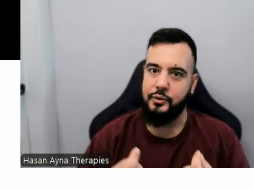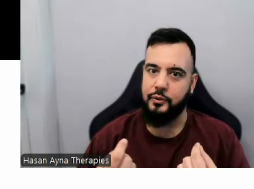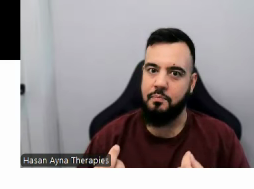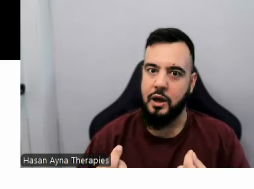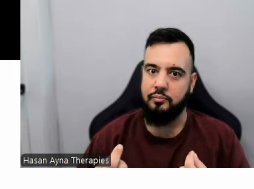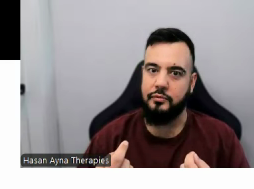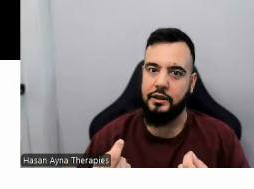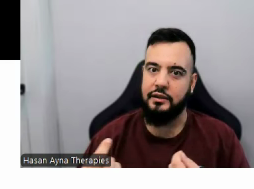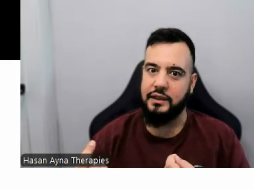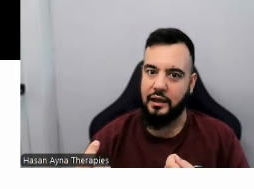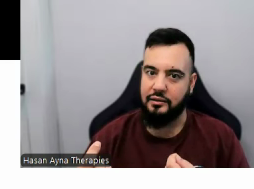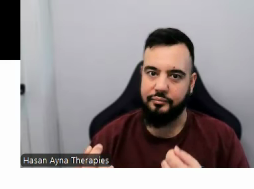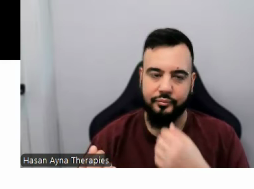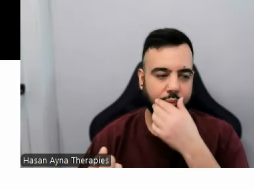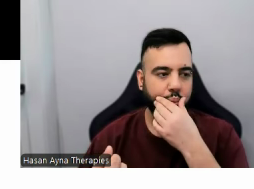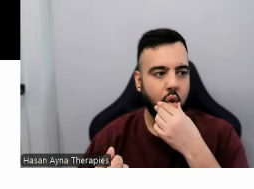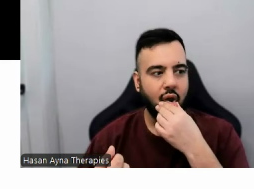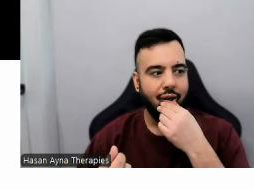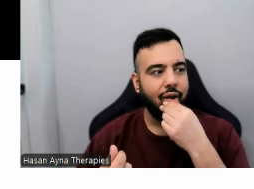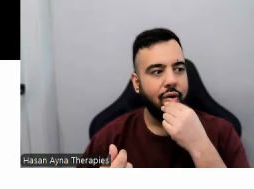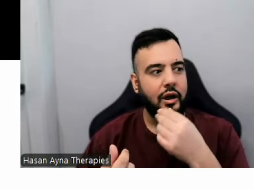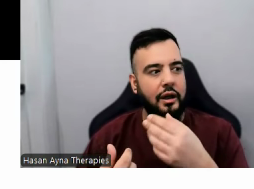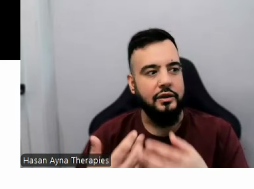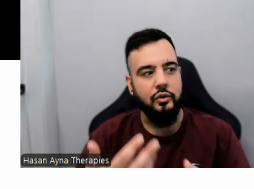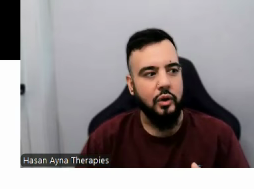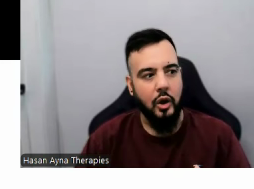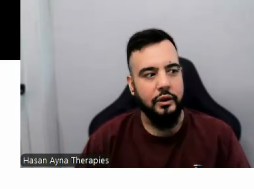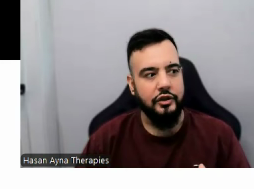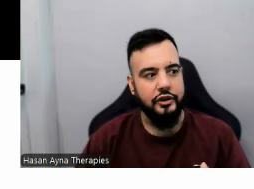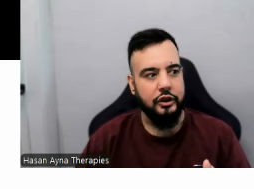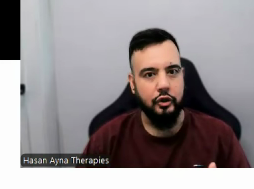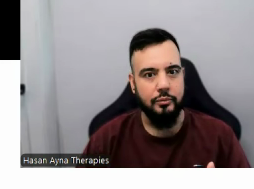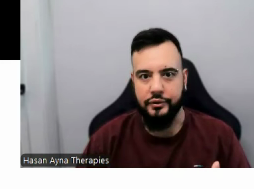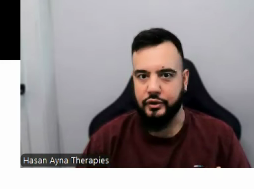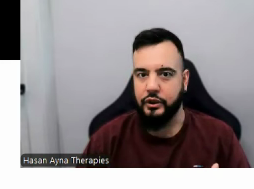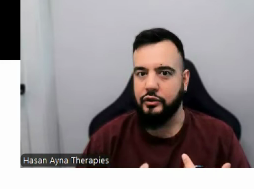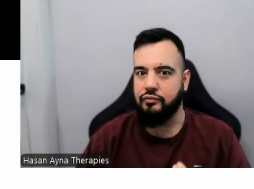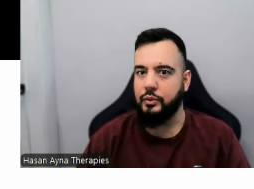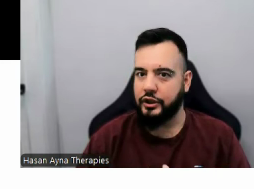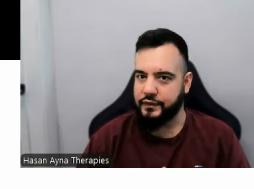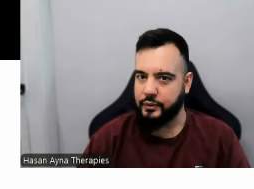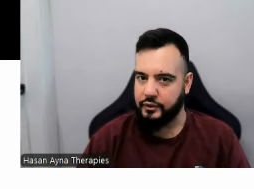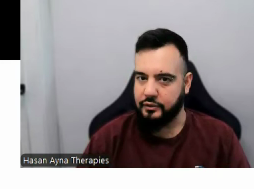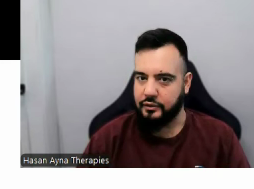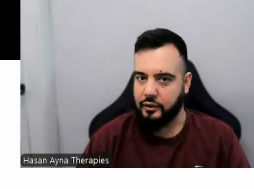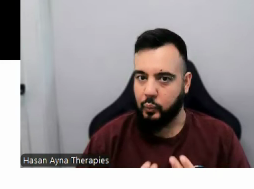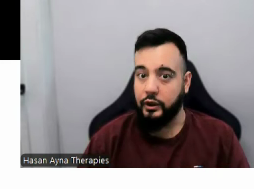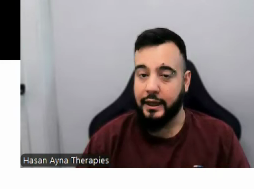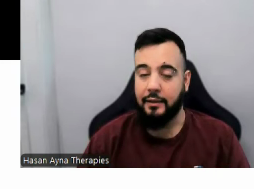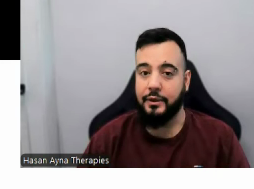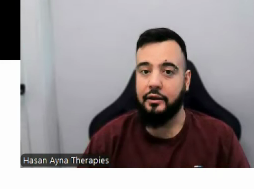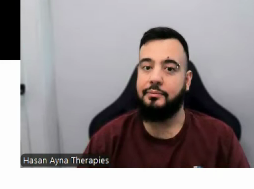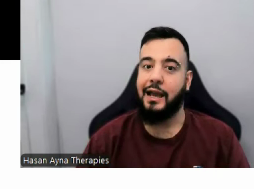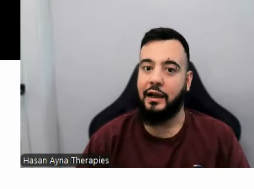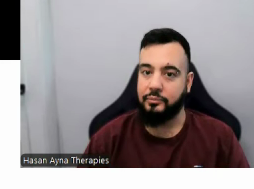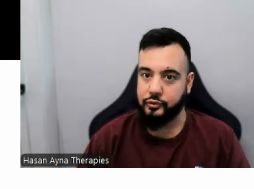up to the mum, the dad? And it's not only just humans that we use role shifts with. We